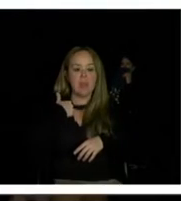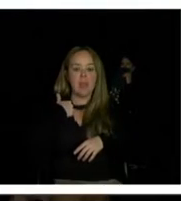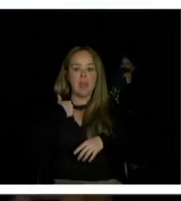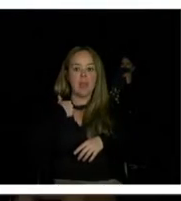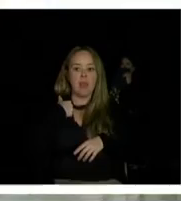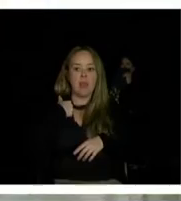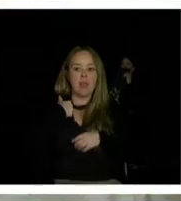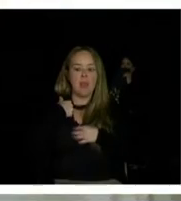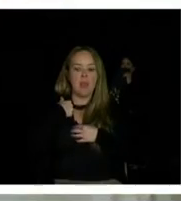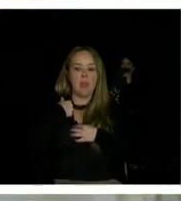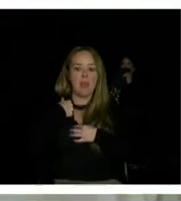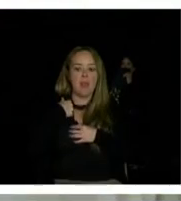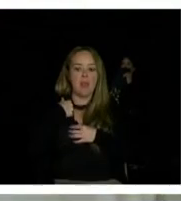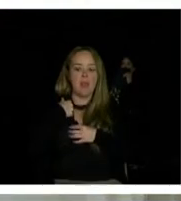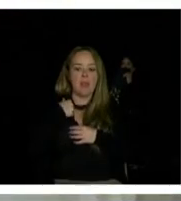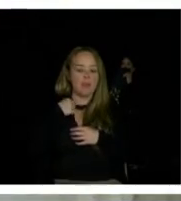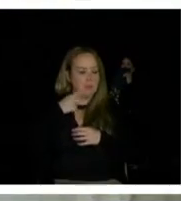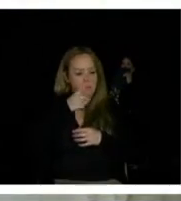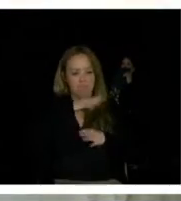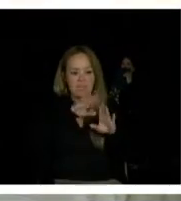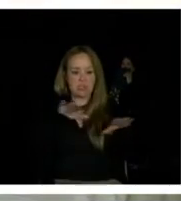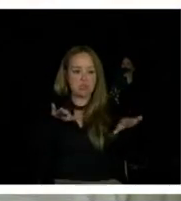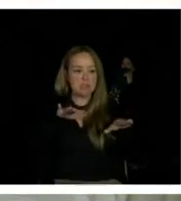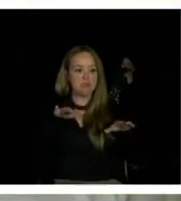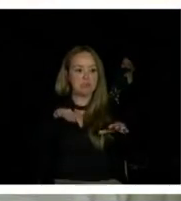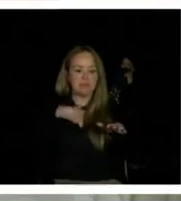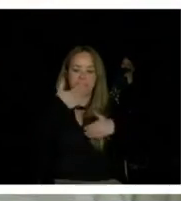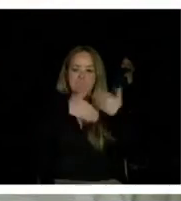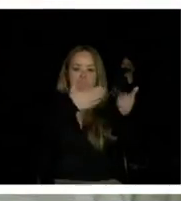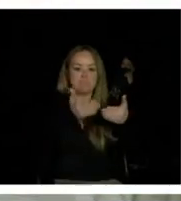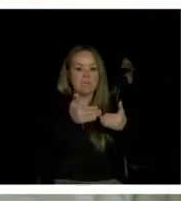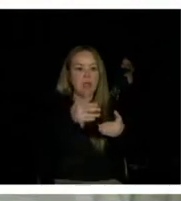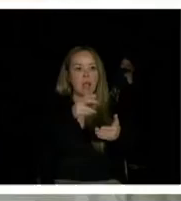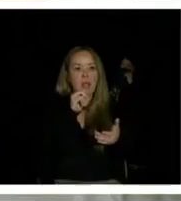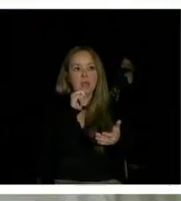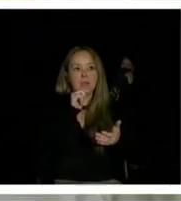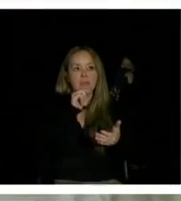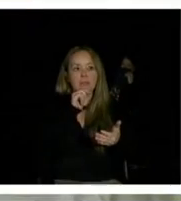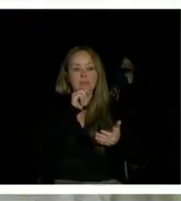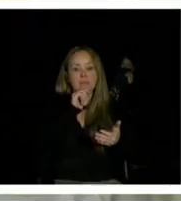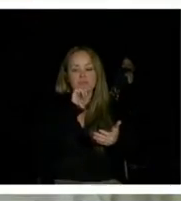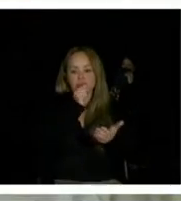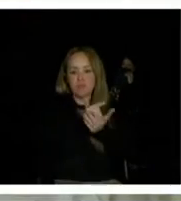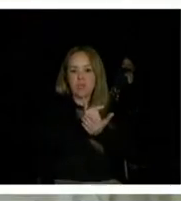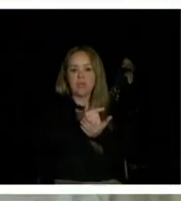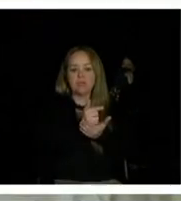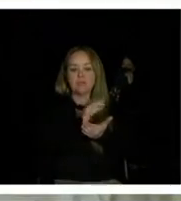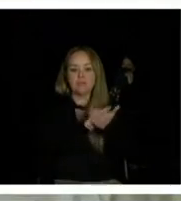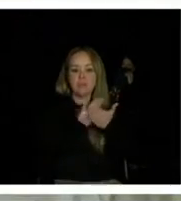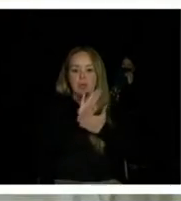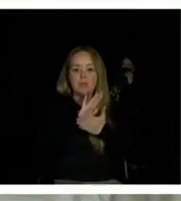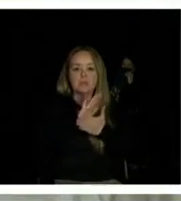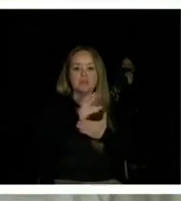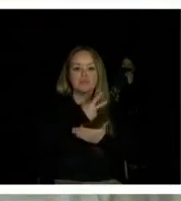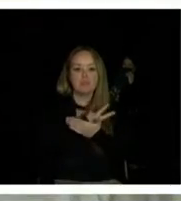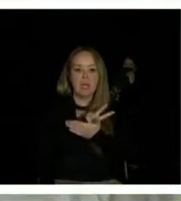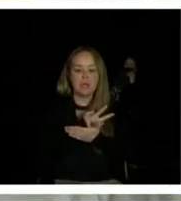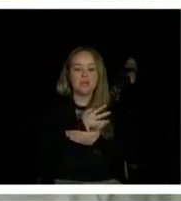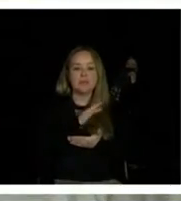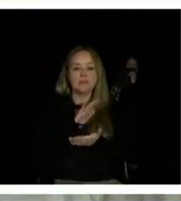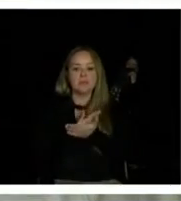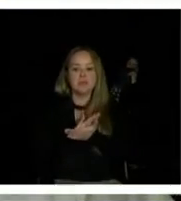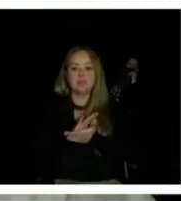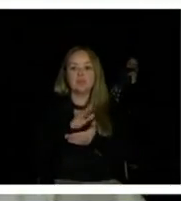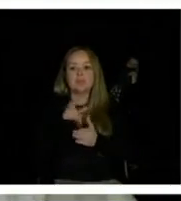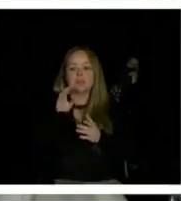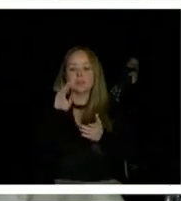to degrees and graduate degrees, and working for EPISD